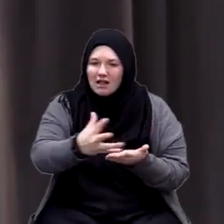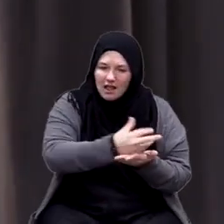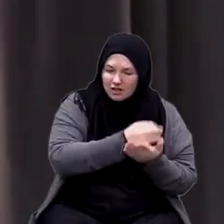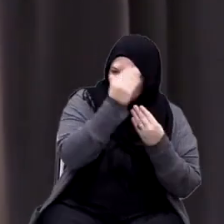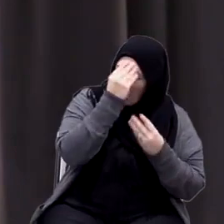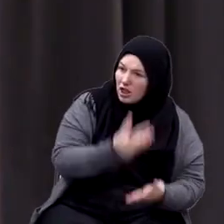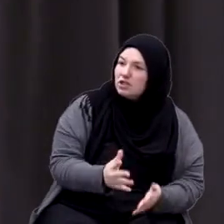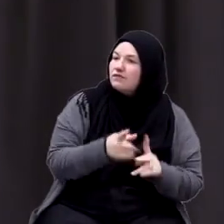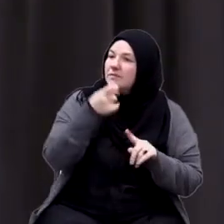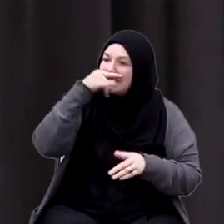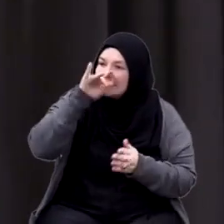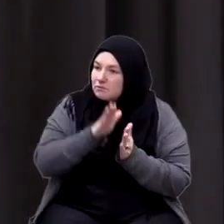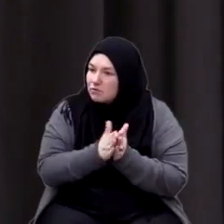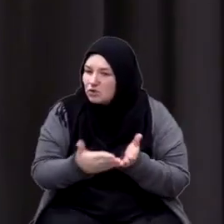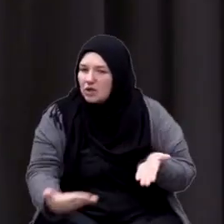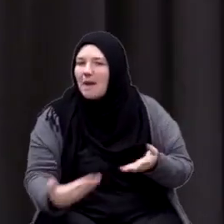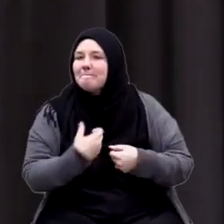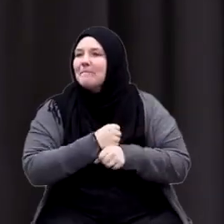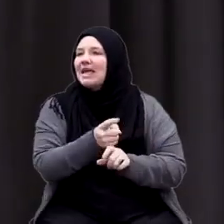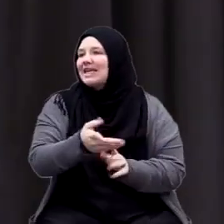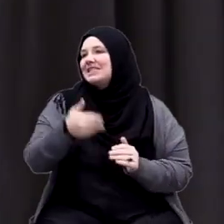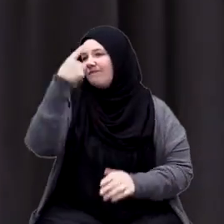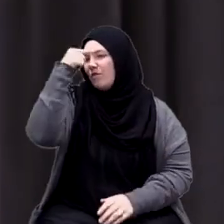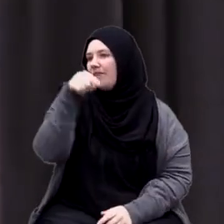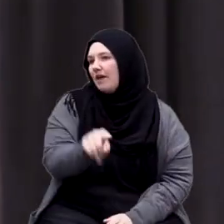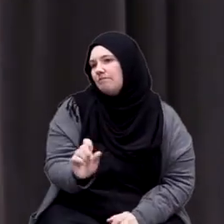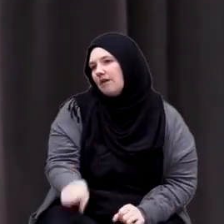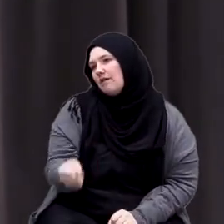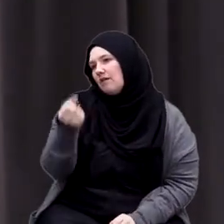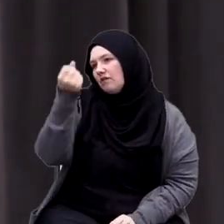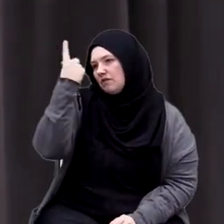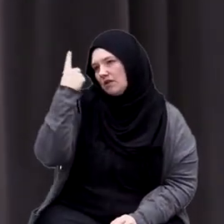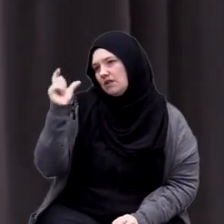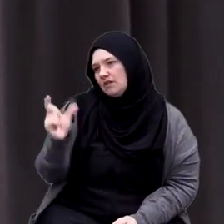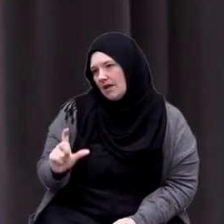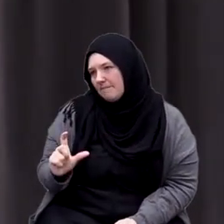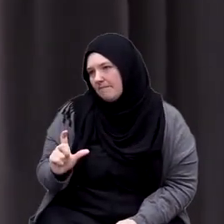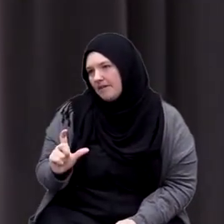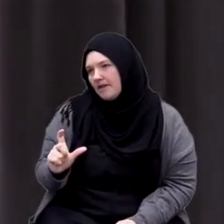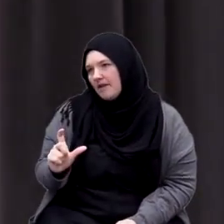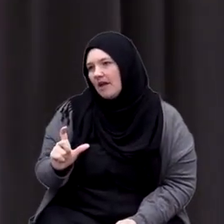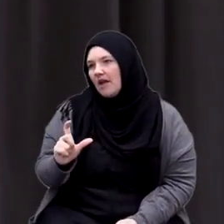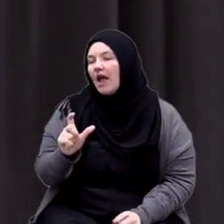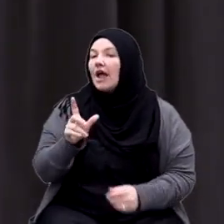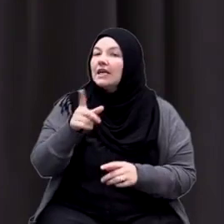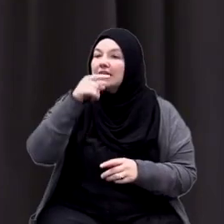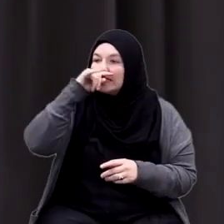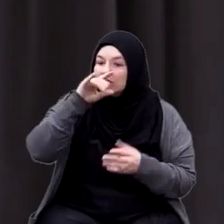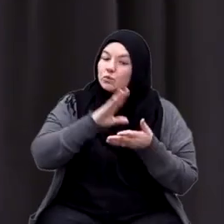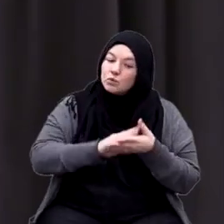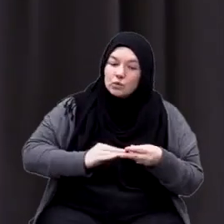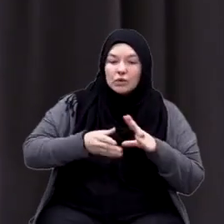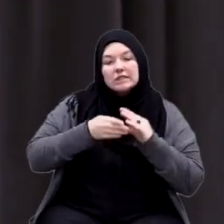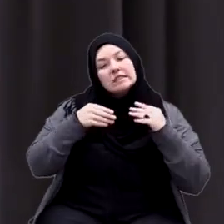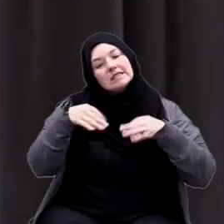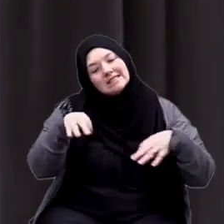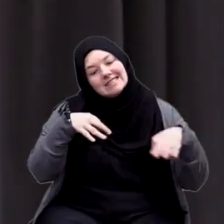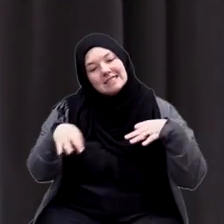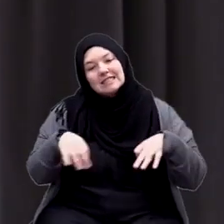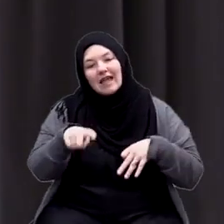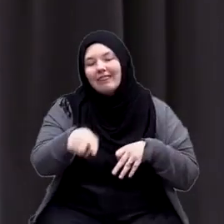knowledge and make it easy for them to understand and to absorb and to